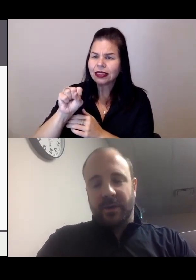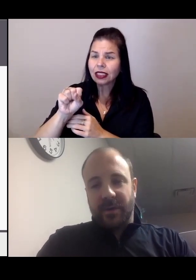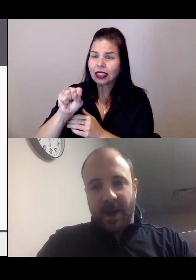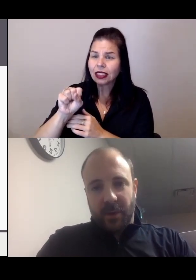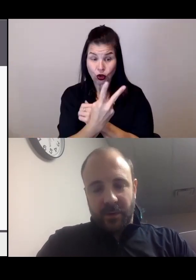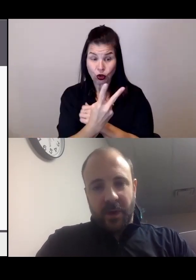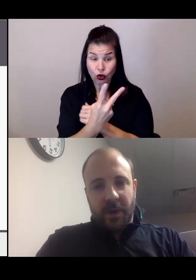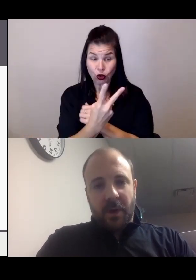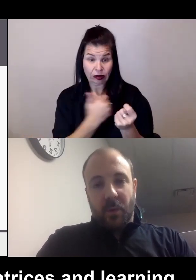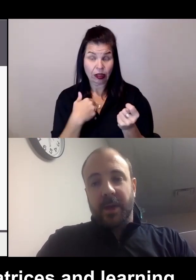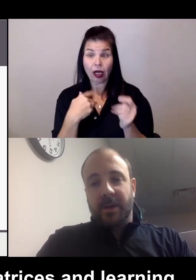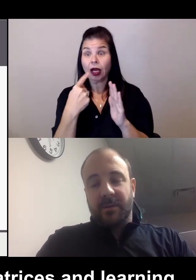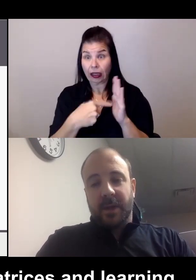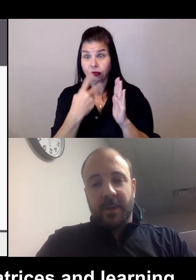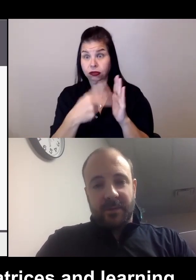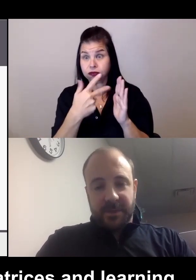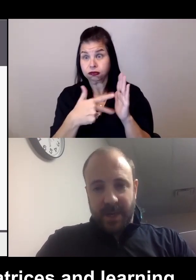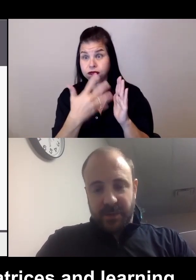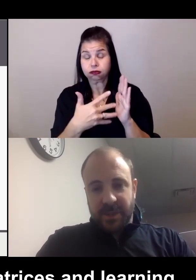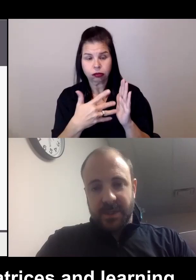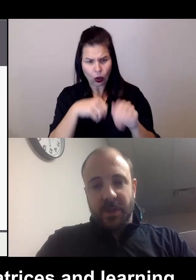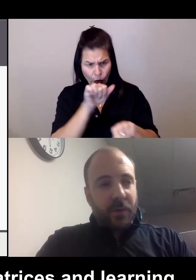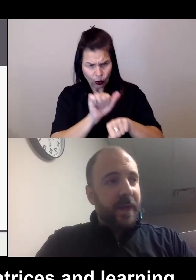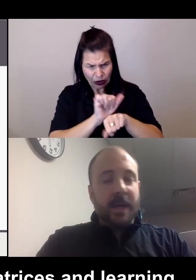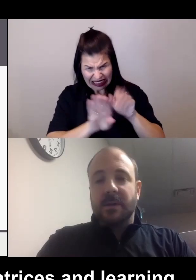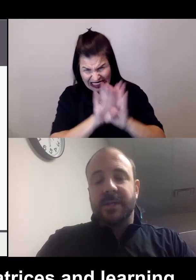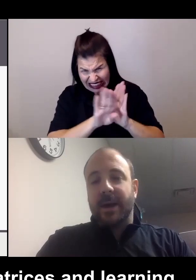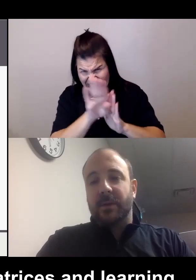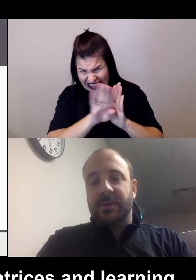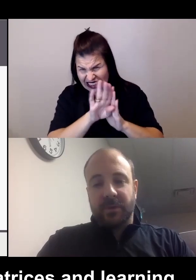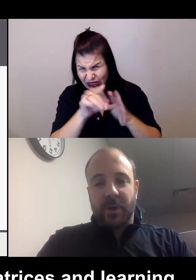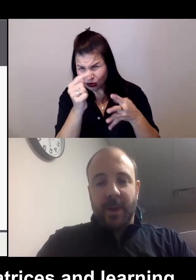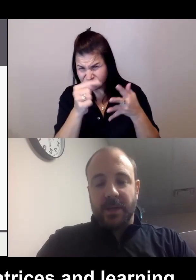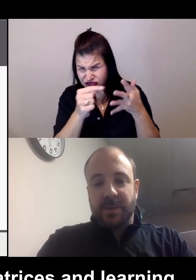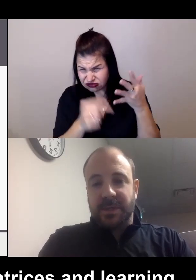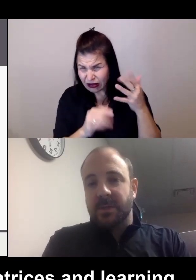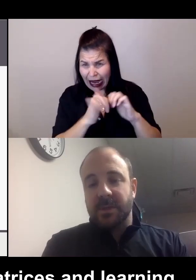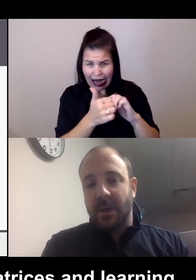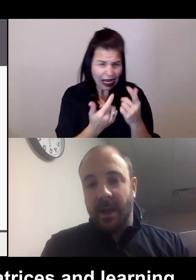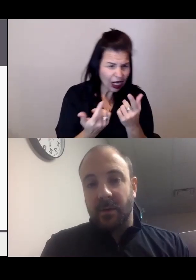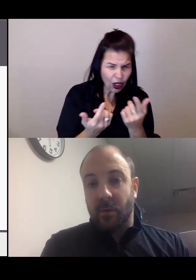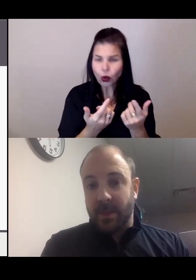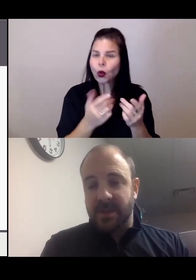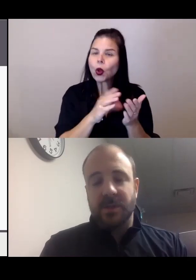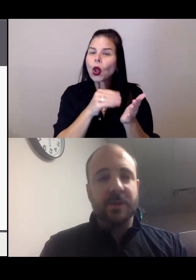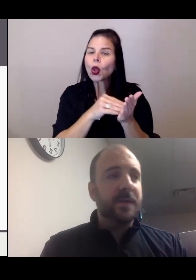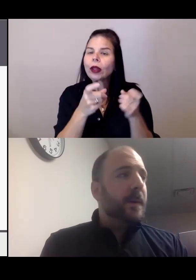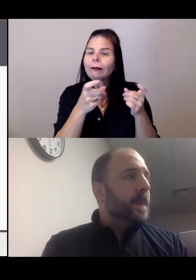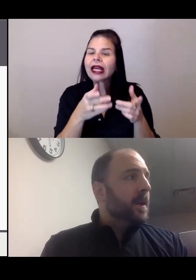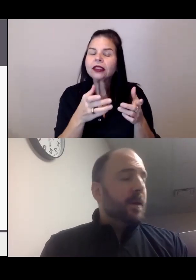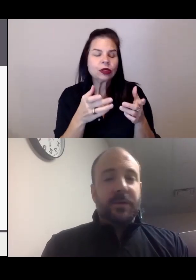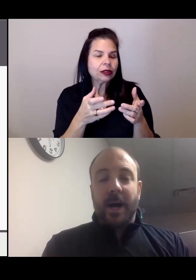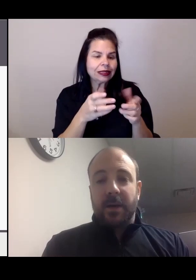only countless hours working on the development of these matrices and learning the ins and outs of learning management systems and Chrome